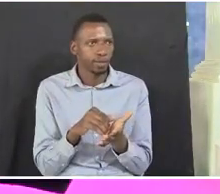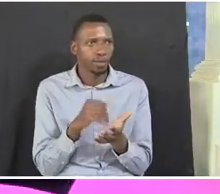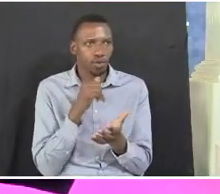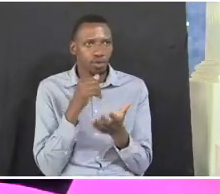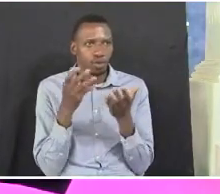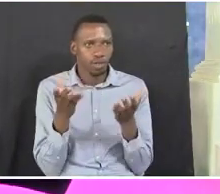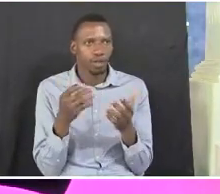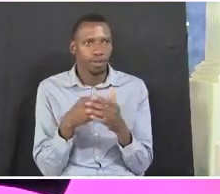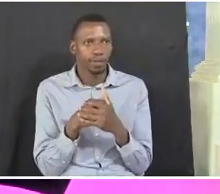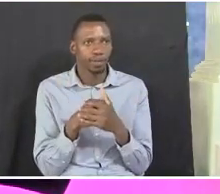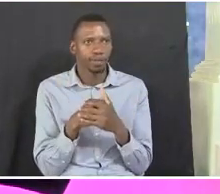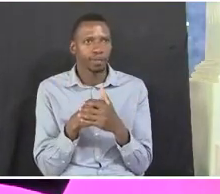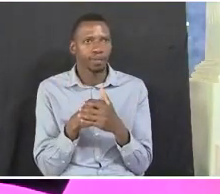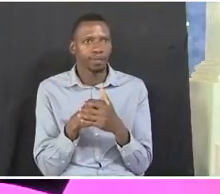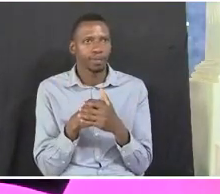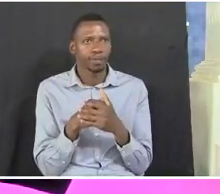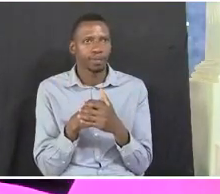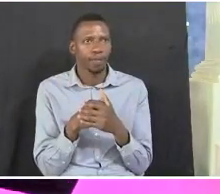longer there.